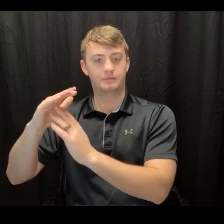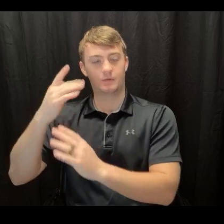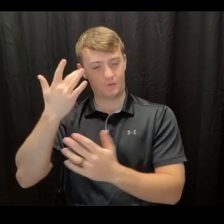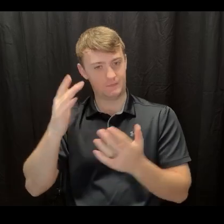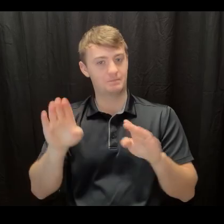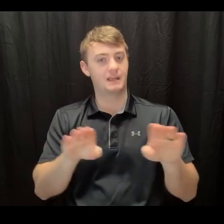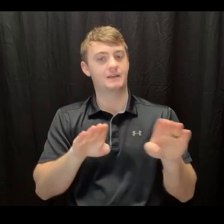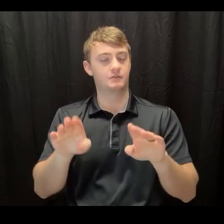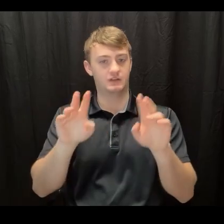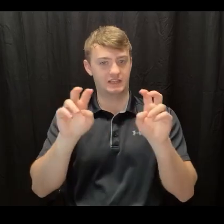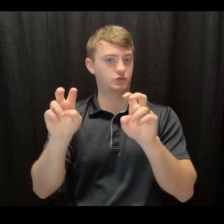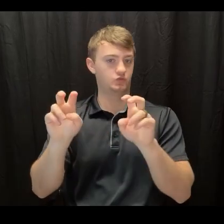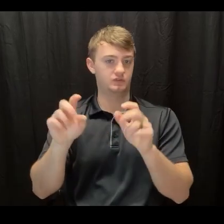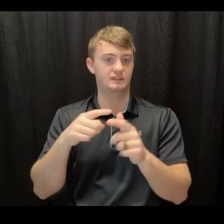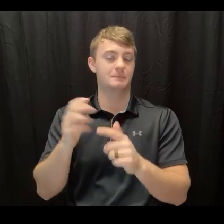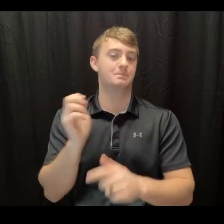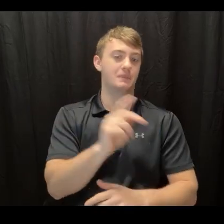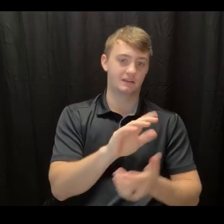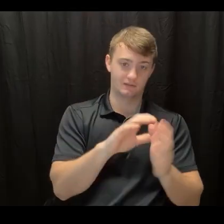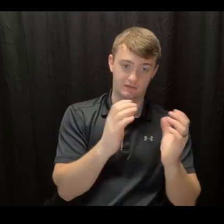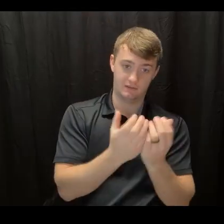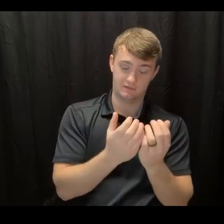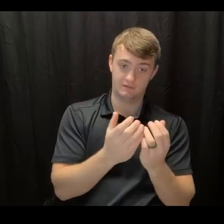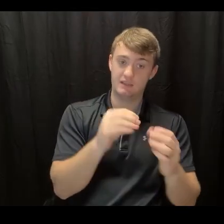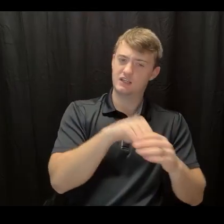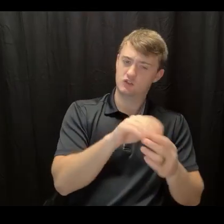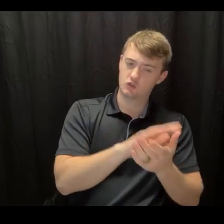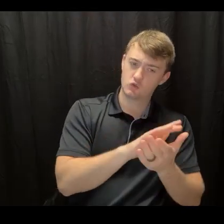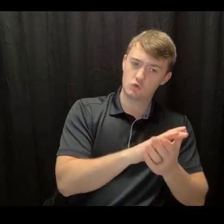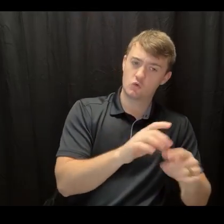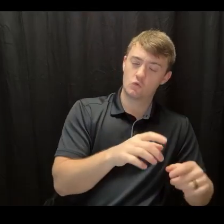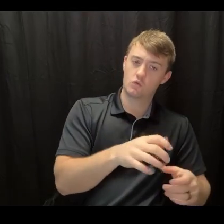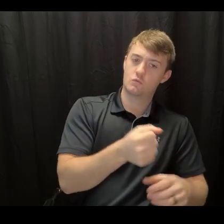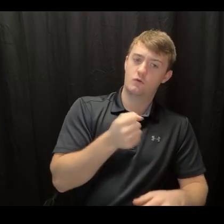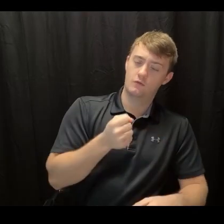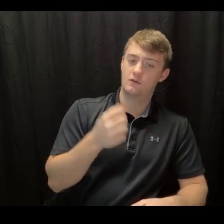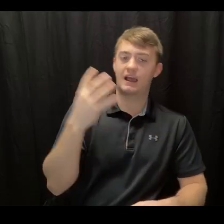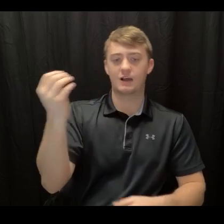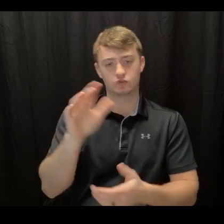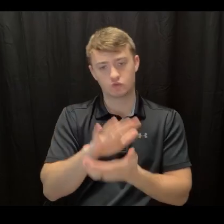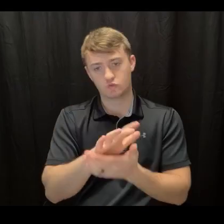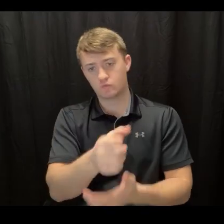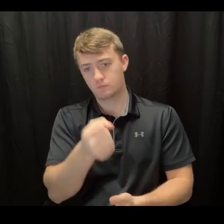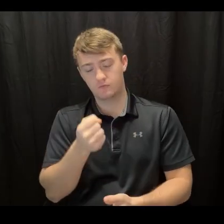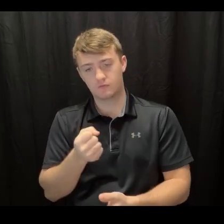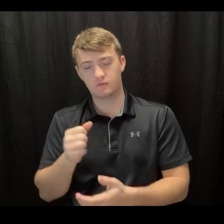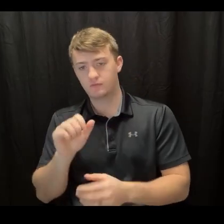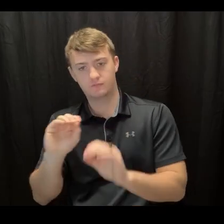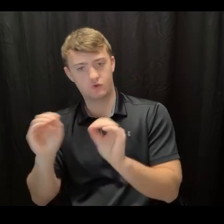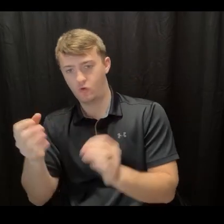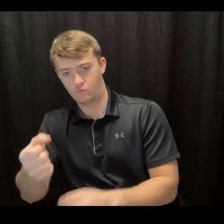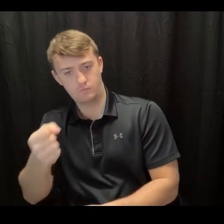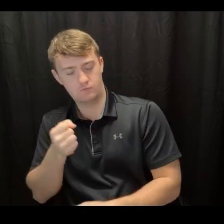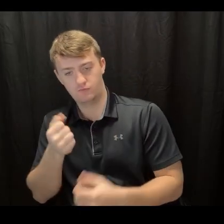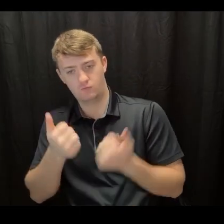a behavioral issue and then returned to class. Is this an in-school removal, an out-of-school removal, or not a